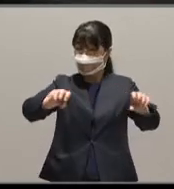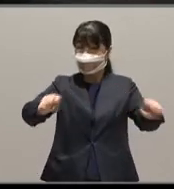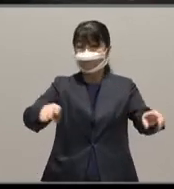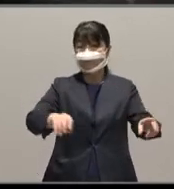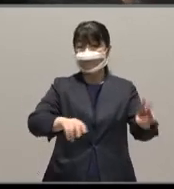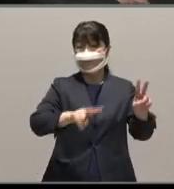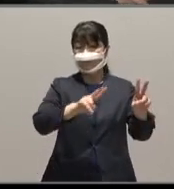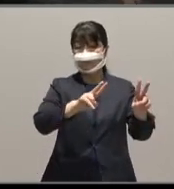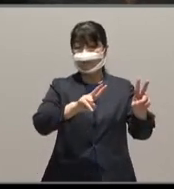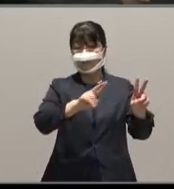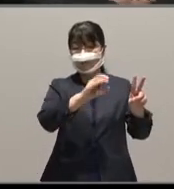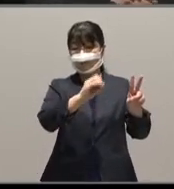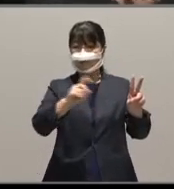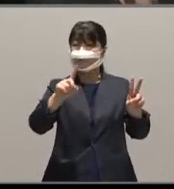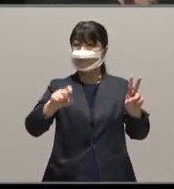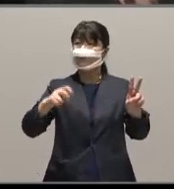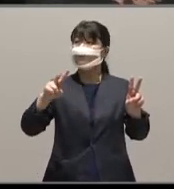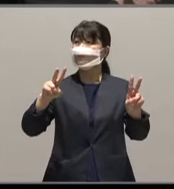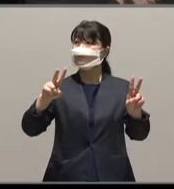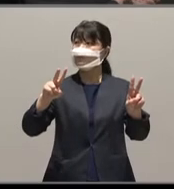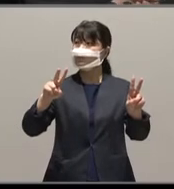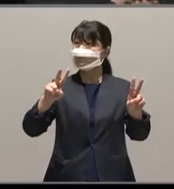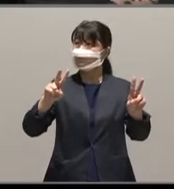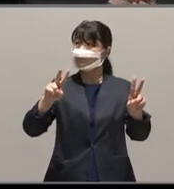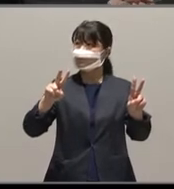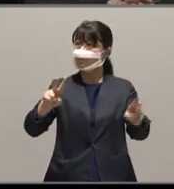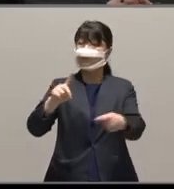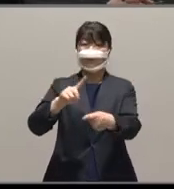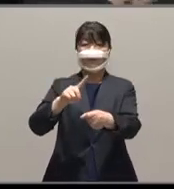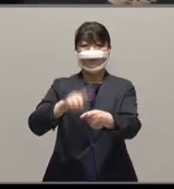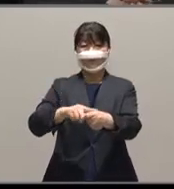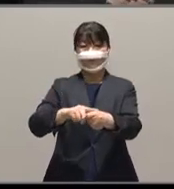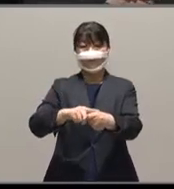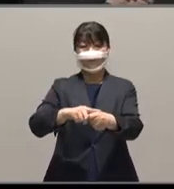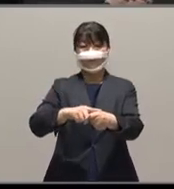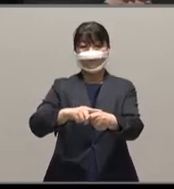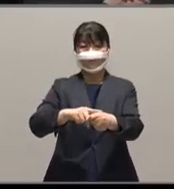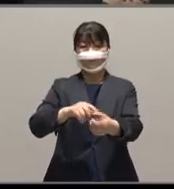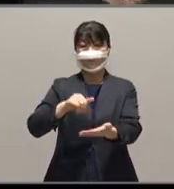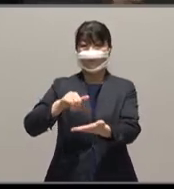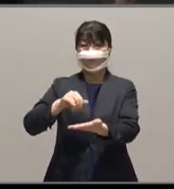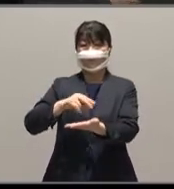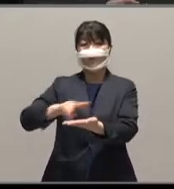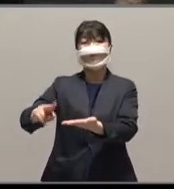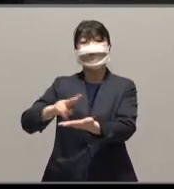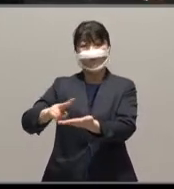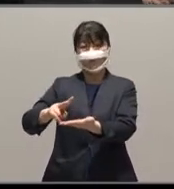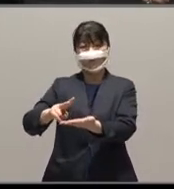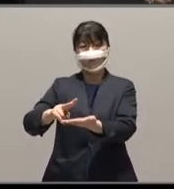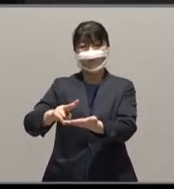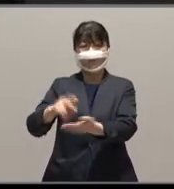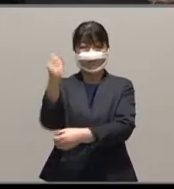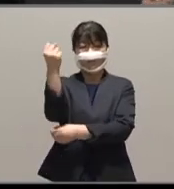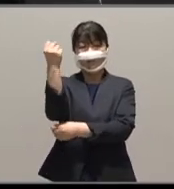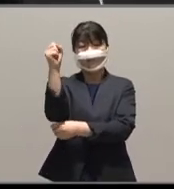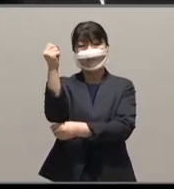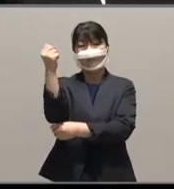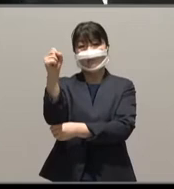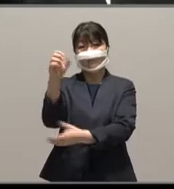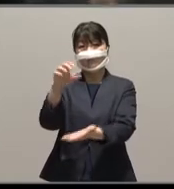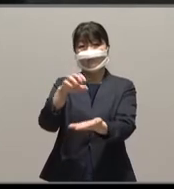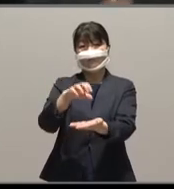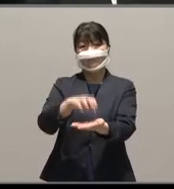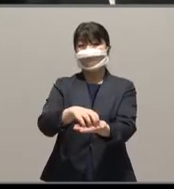was covered in many media, and it was covered in New York Times article in 2010. They